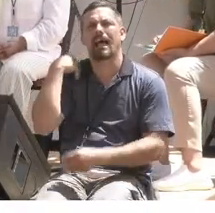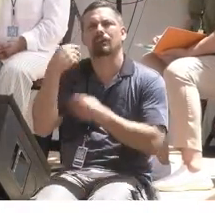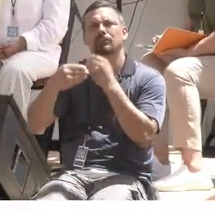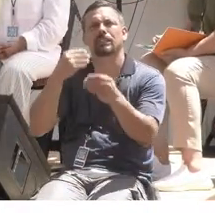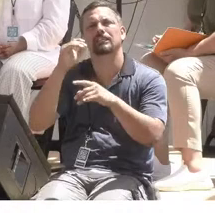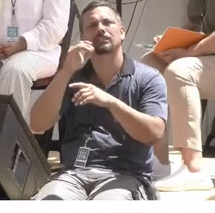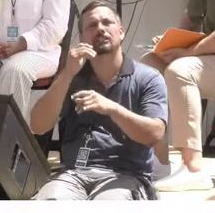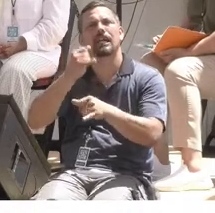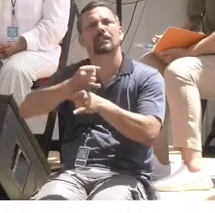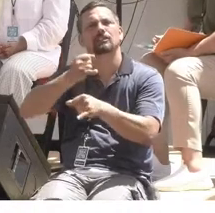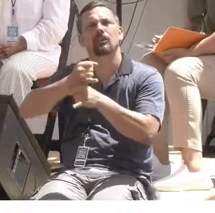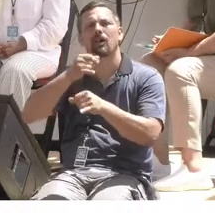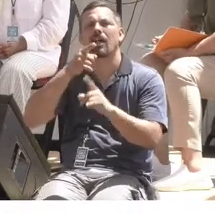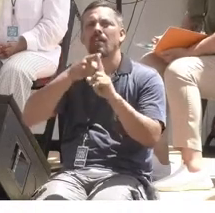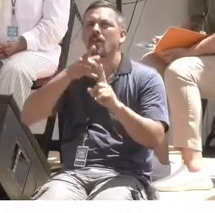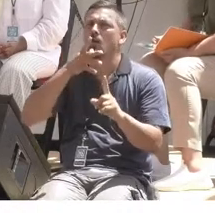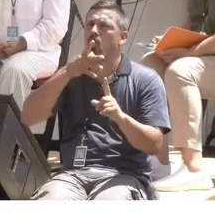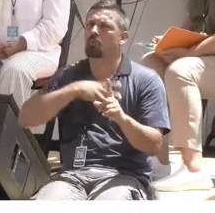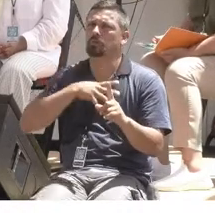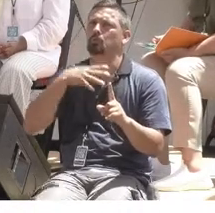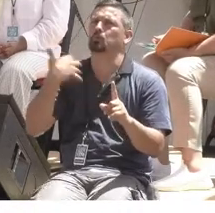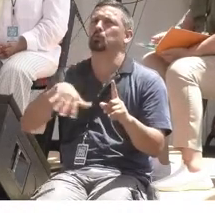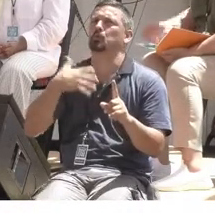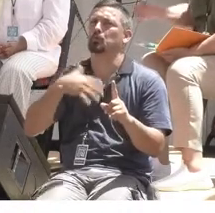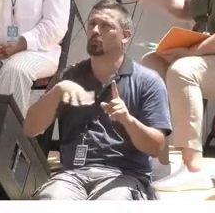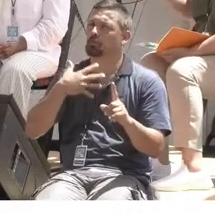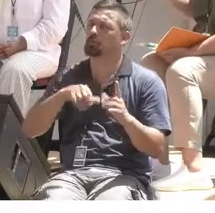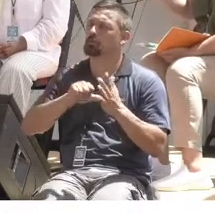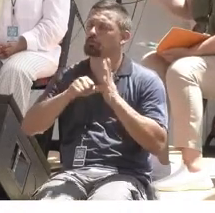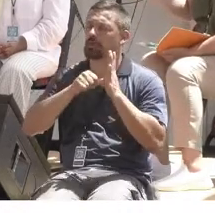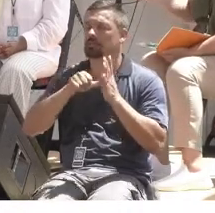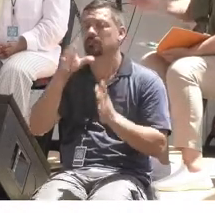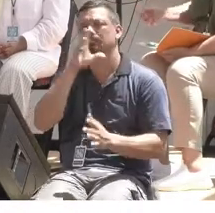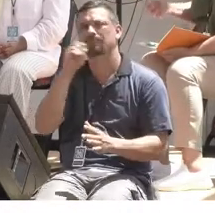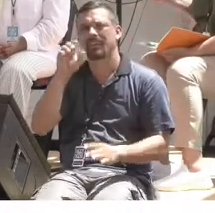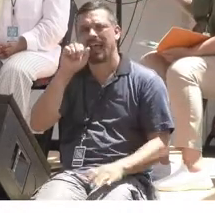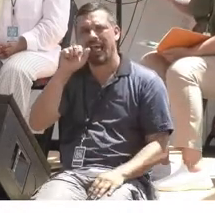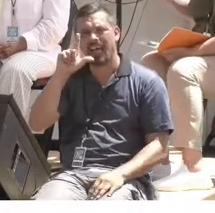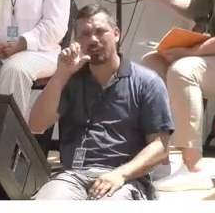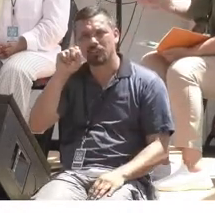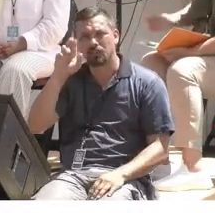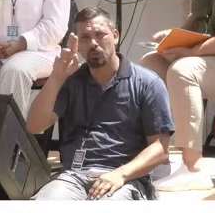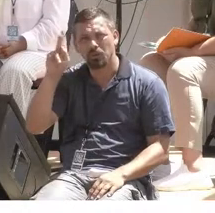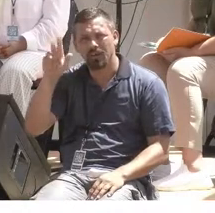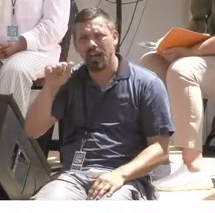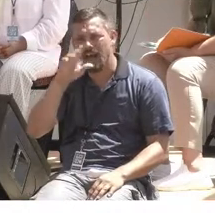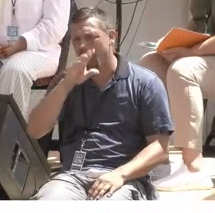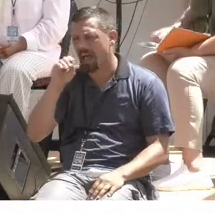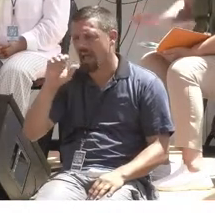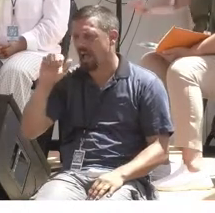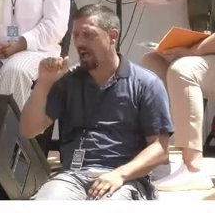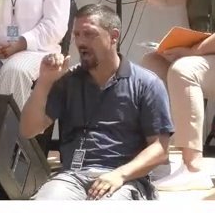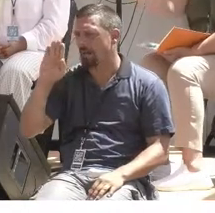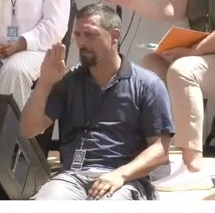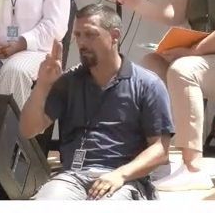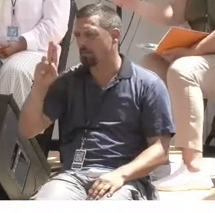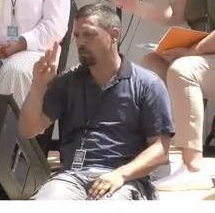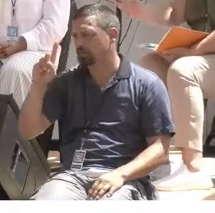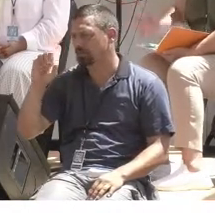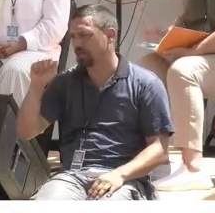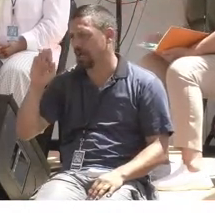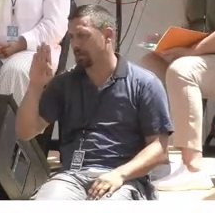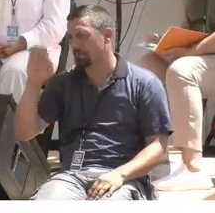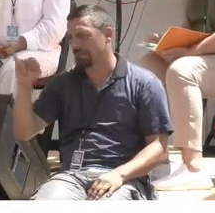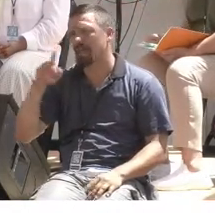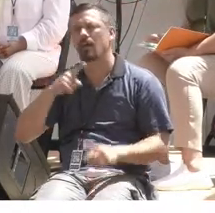there. They're a force to be reckoned with. Also Al Sugha and Al Ghadir in Abu Dhabi, phenomenal